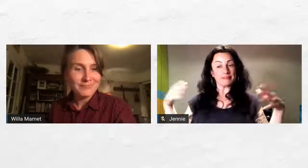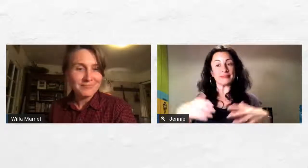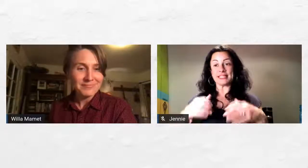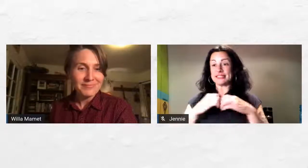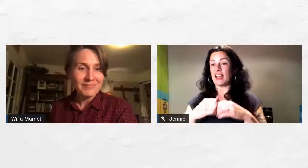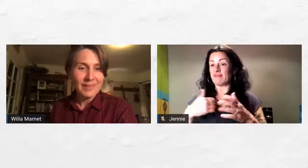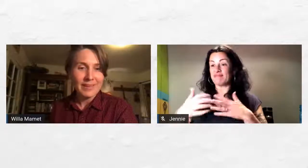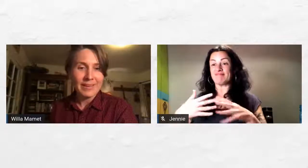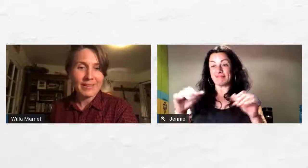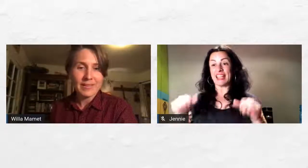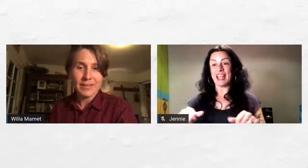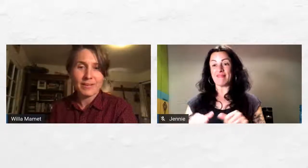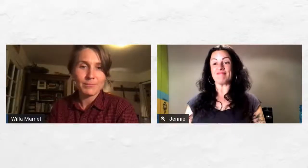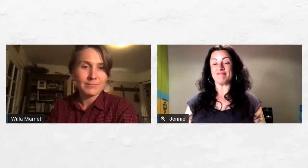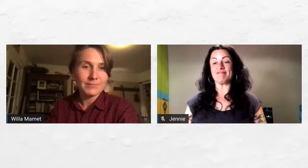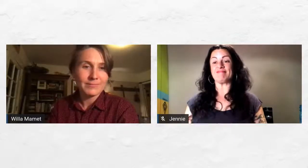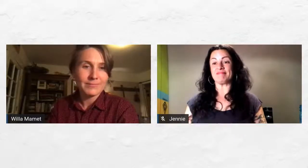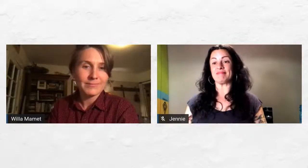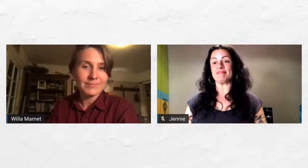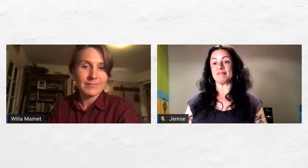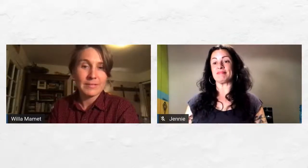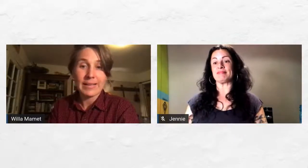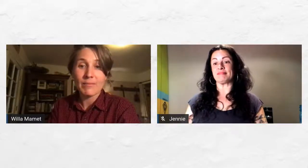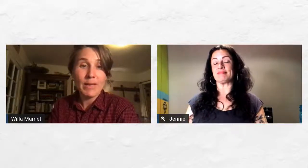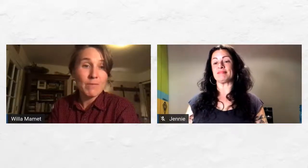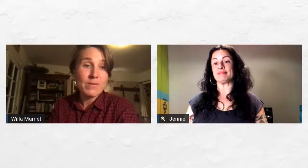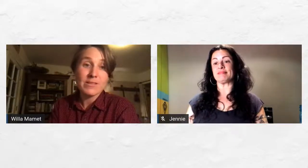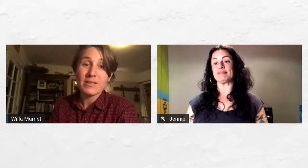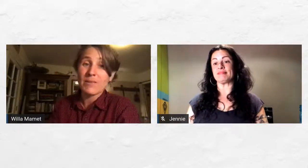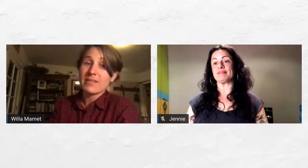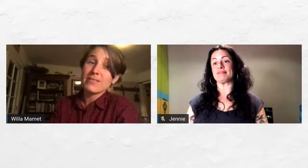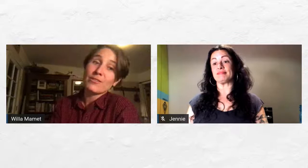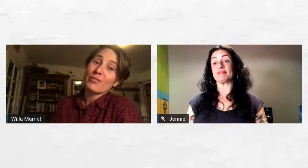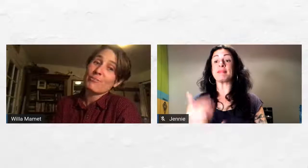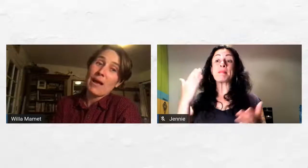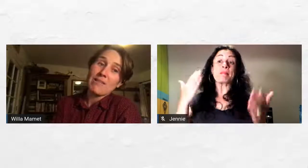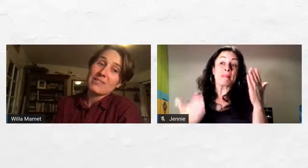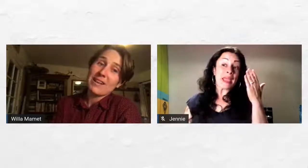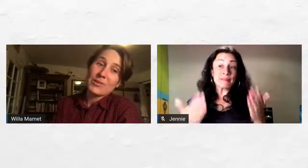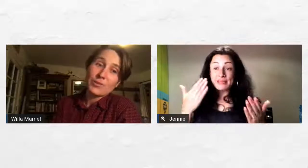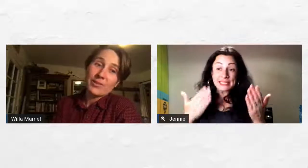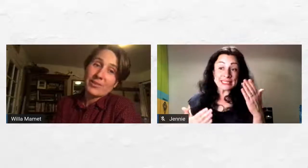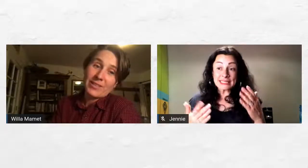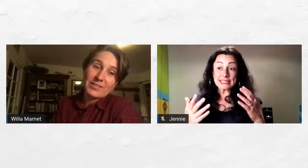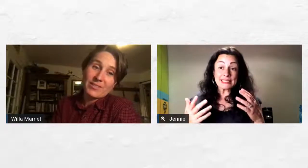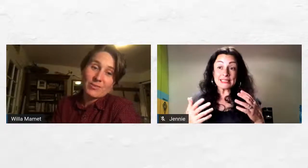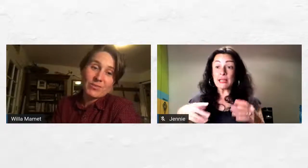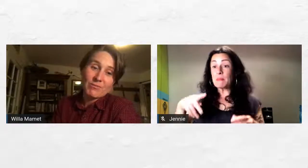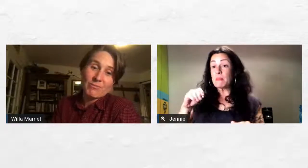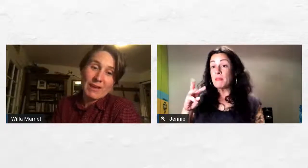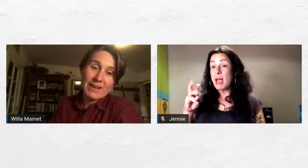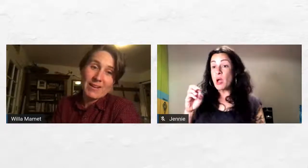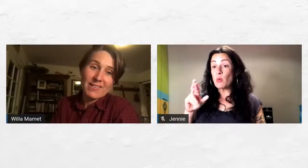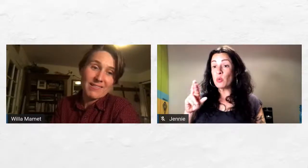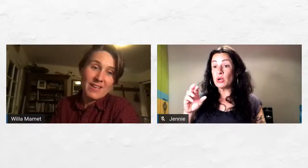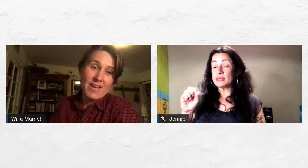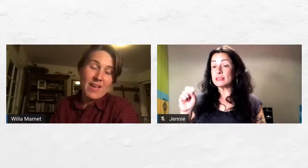can. And like maybe someday soon, Power Snatch will even get to do